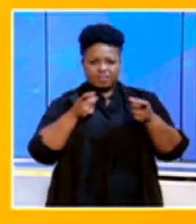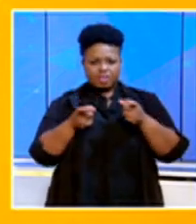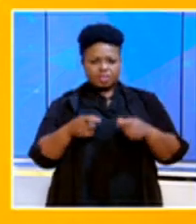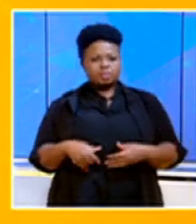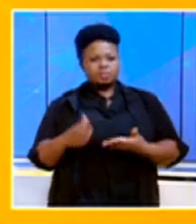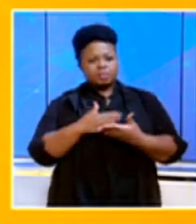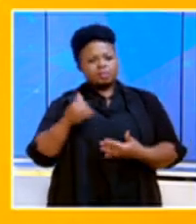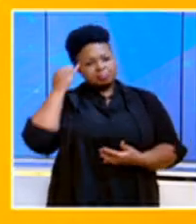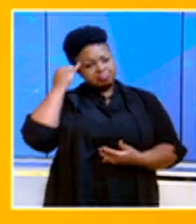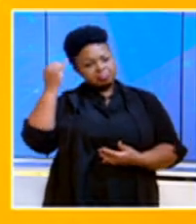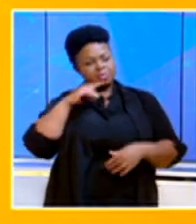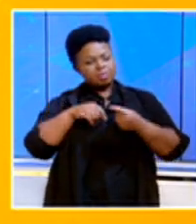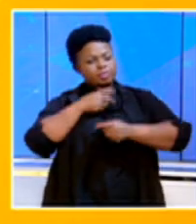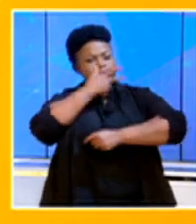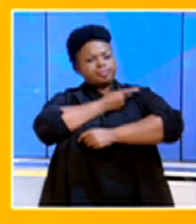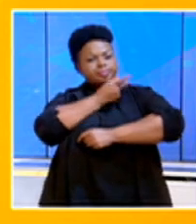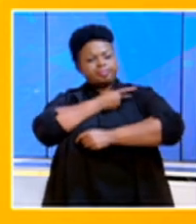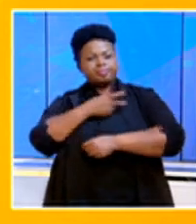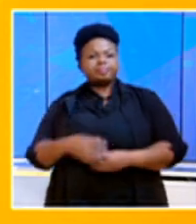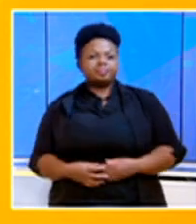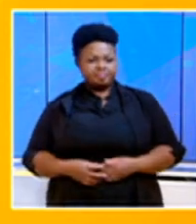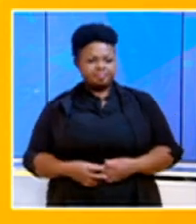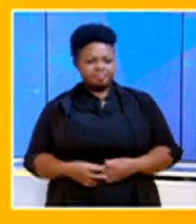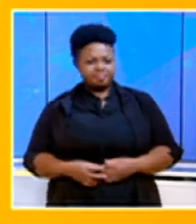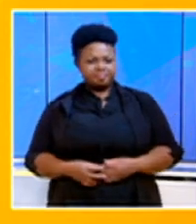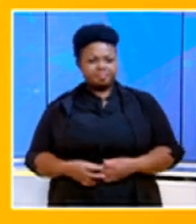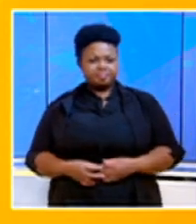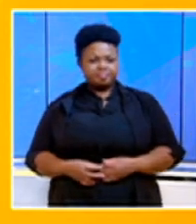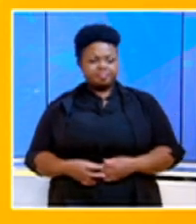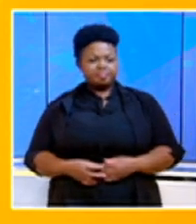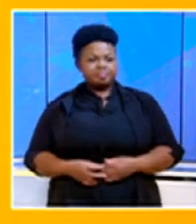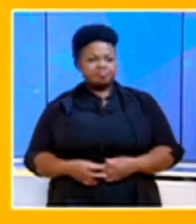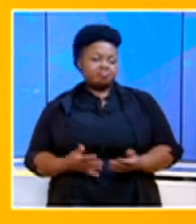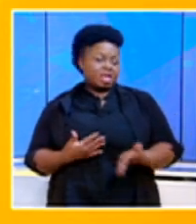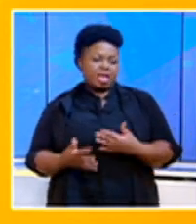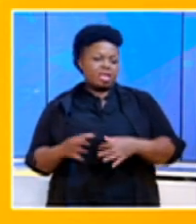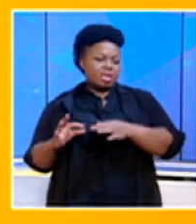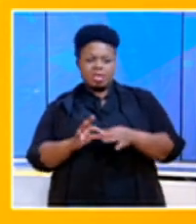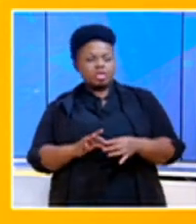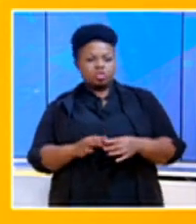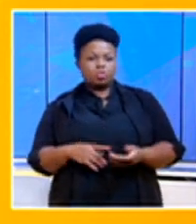Governance, sharing his views on the rollout of COVID-19 vaccines,